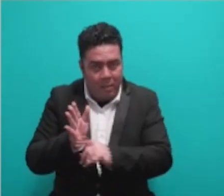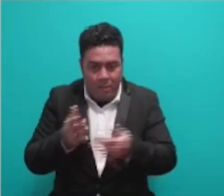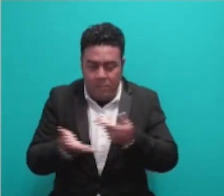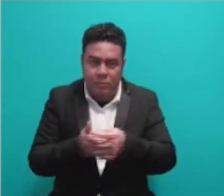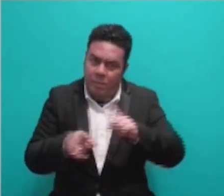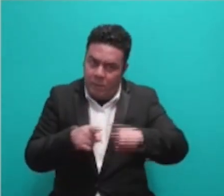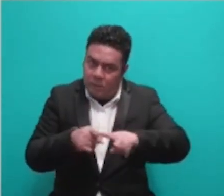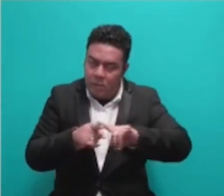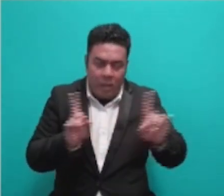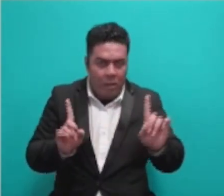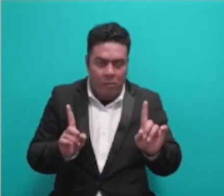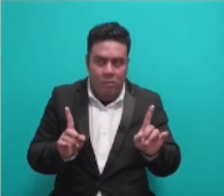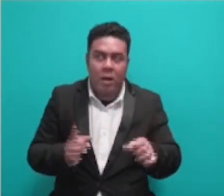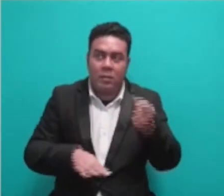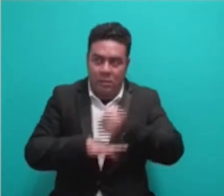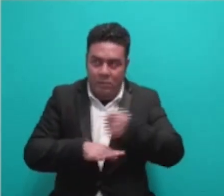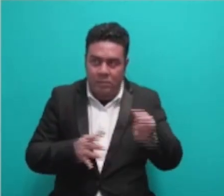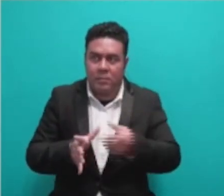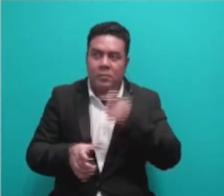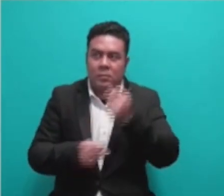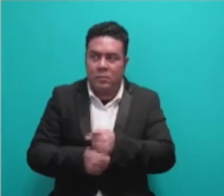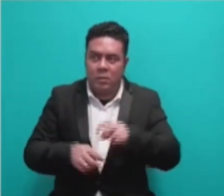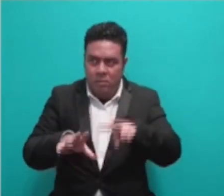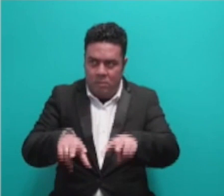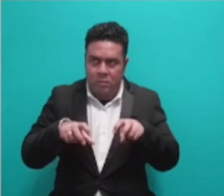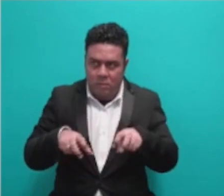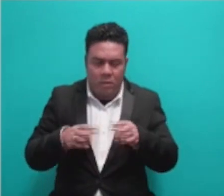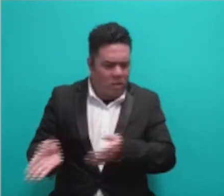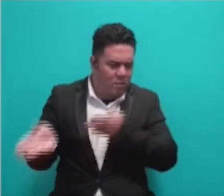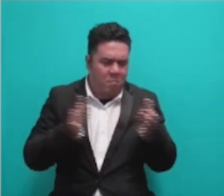a rush, I would like government and the Attorney General to withdraw it and refer back to the